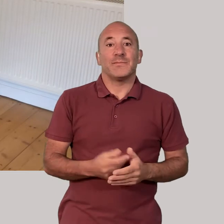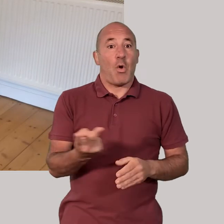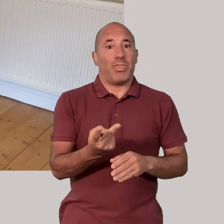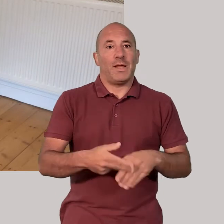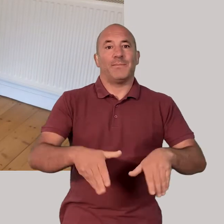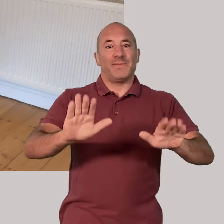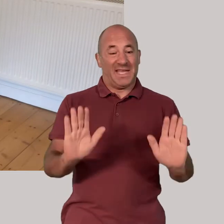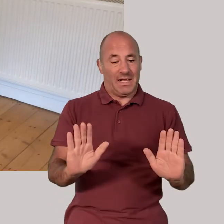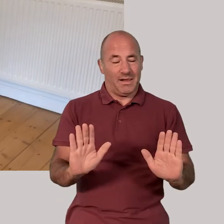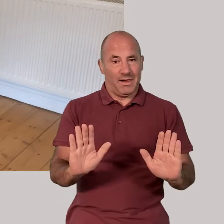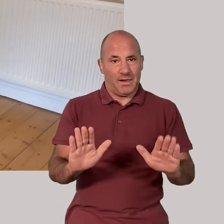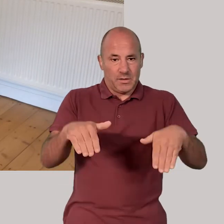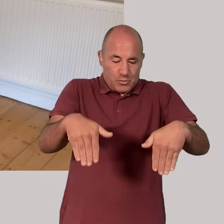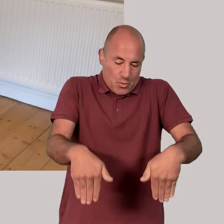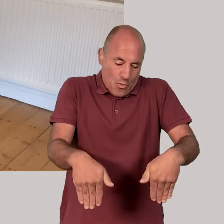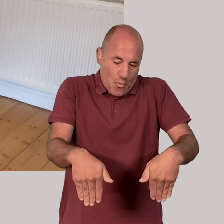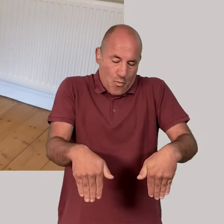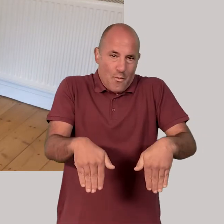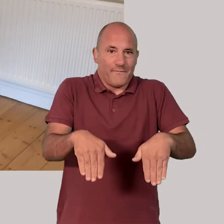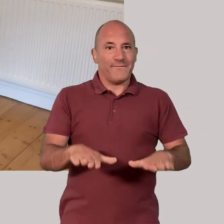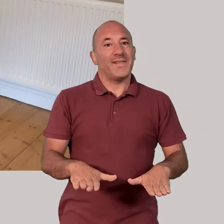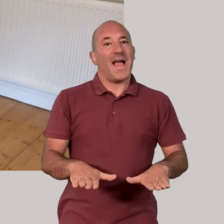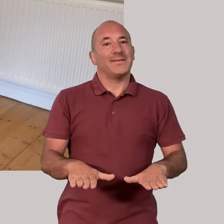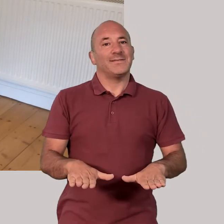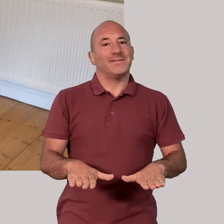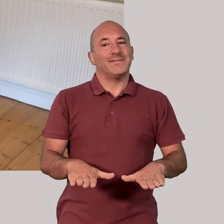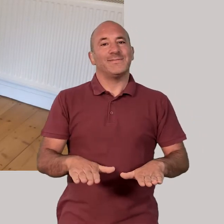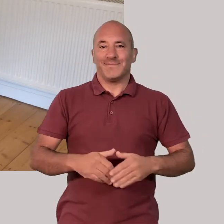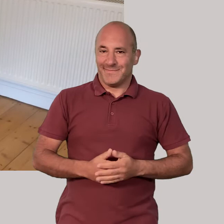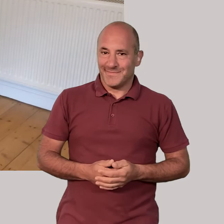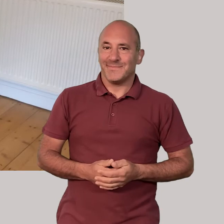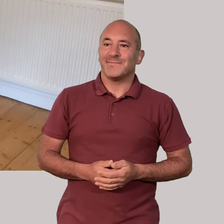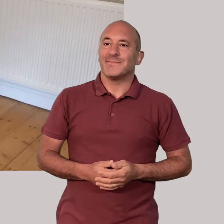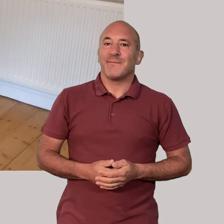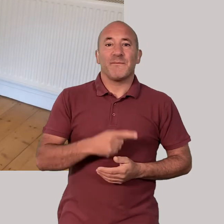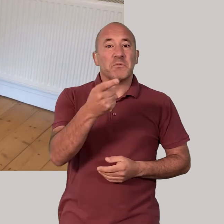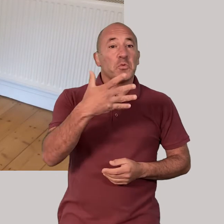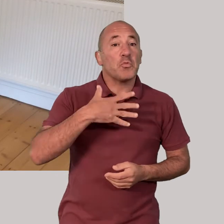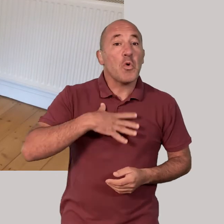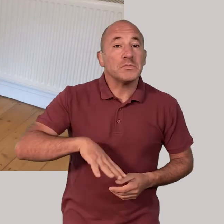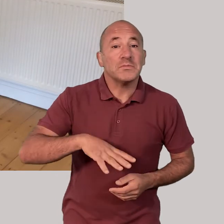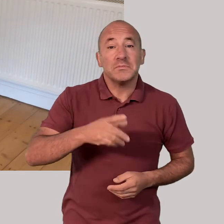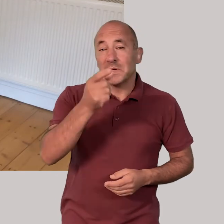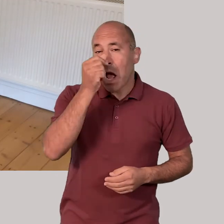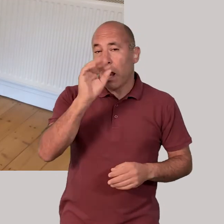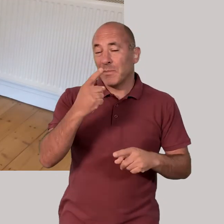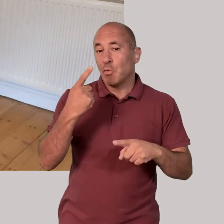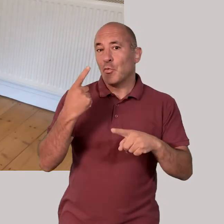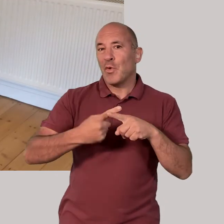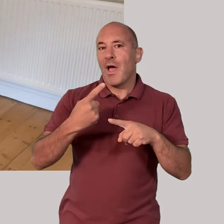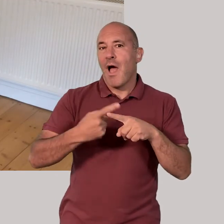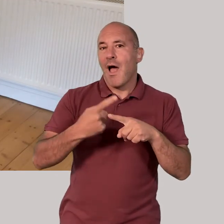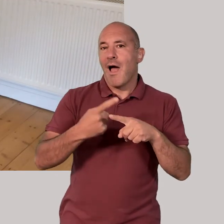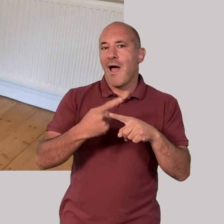flat. Both. Heel, toe, flat. And for anybody that wants to